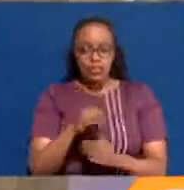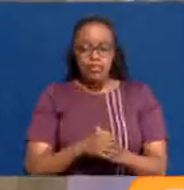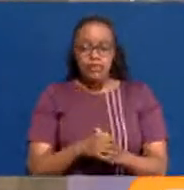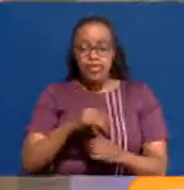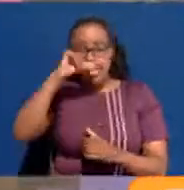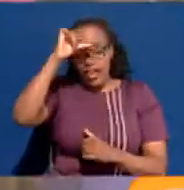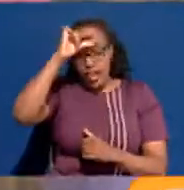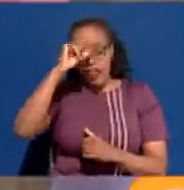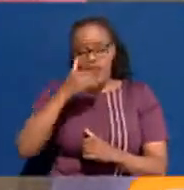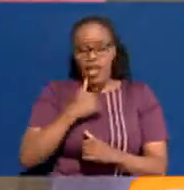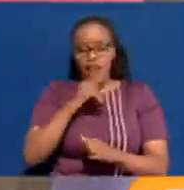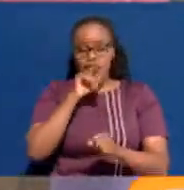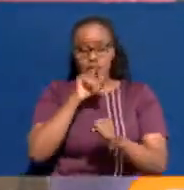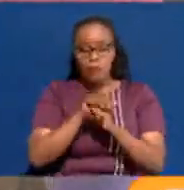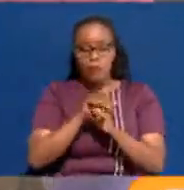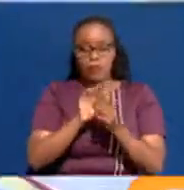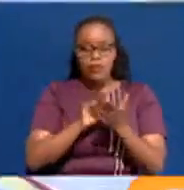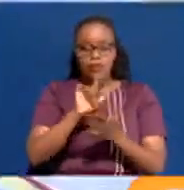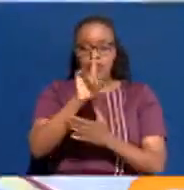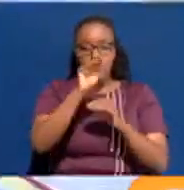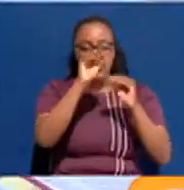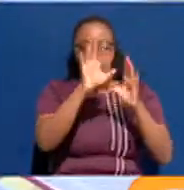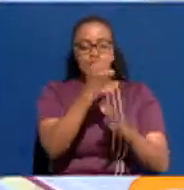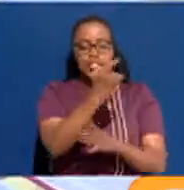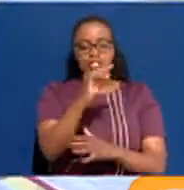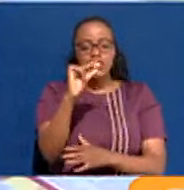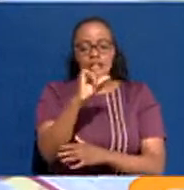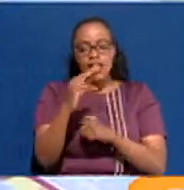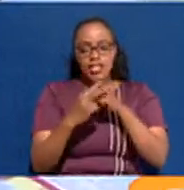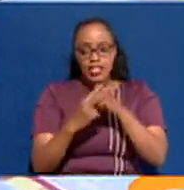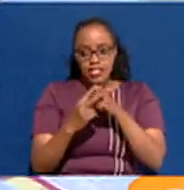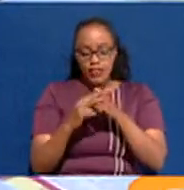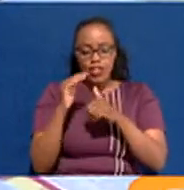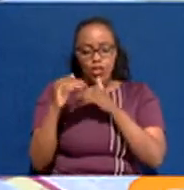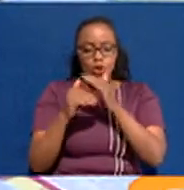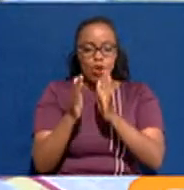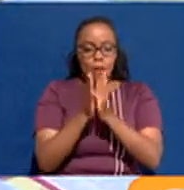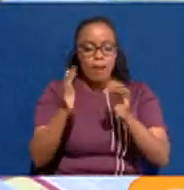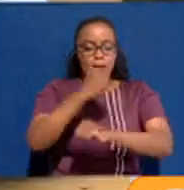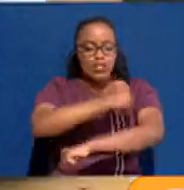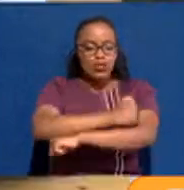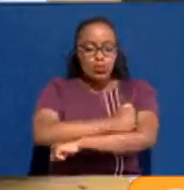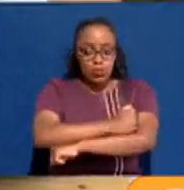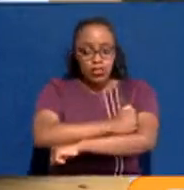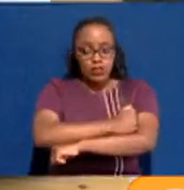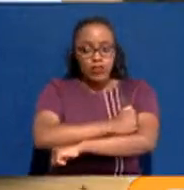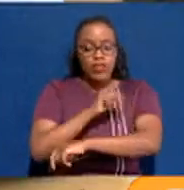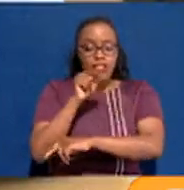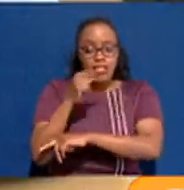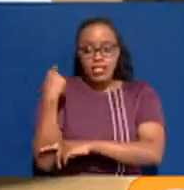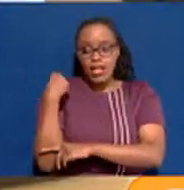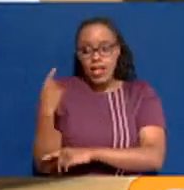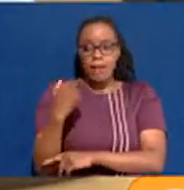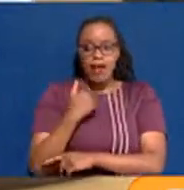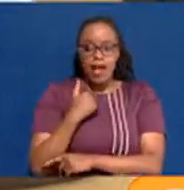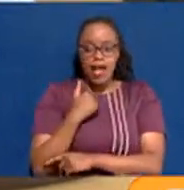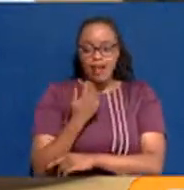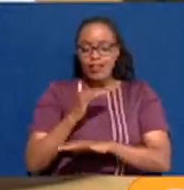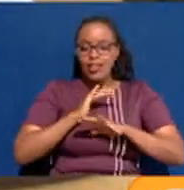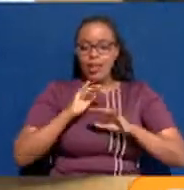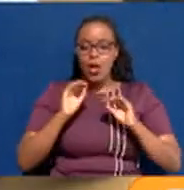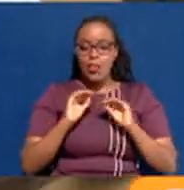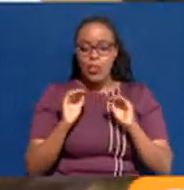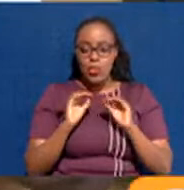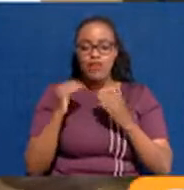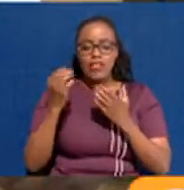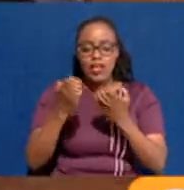The government has pledged to send one teacher to each grade 7 class in all public schools across the country. This number, however, falls short of